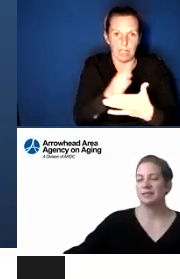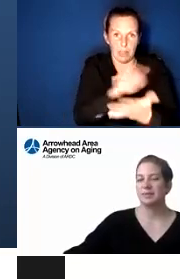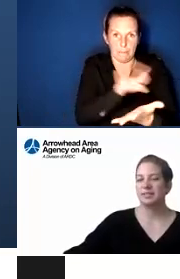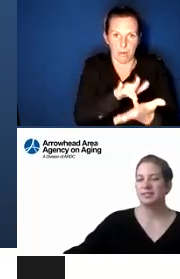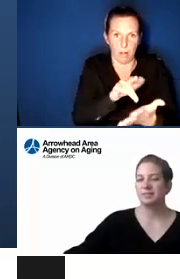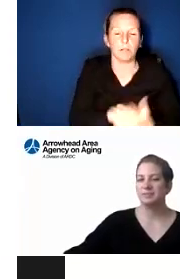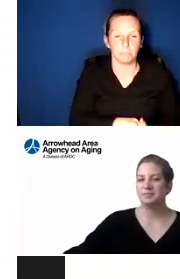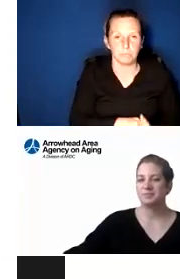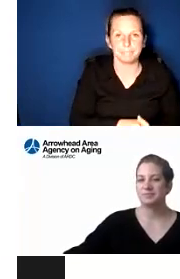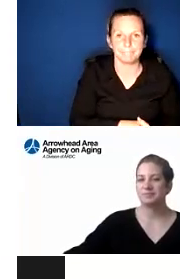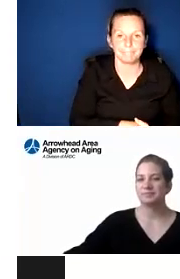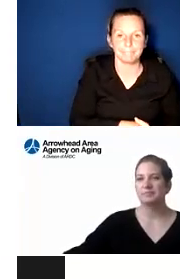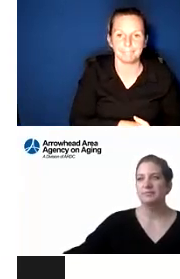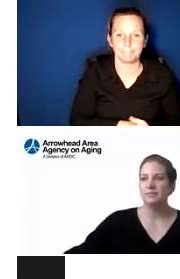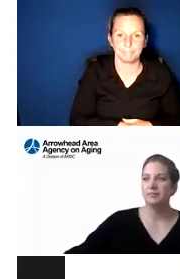Next slide, please.